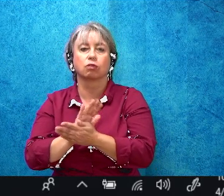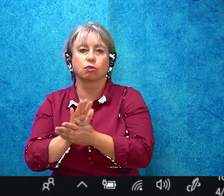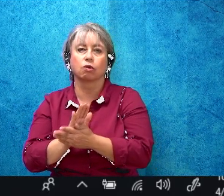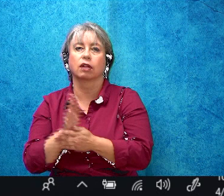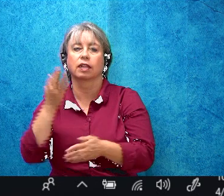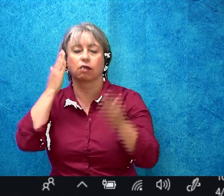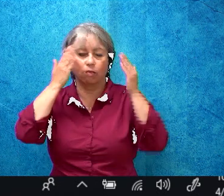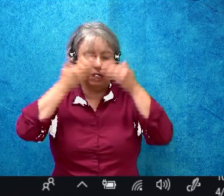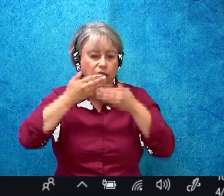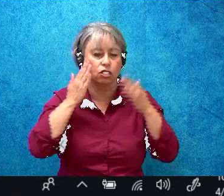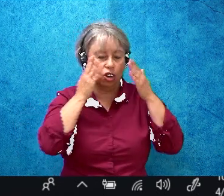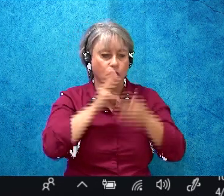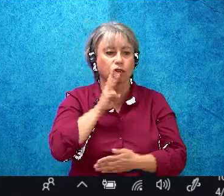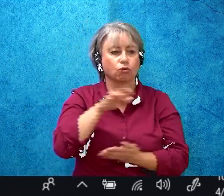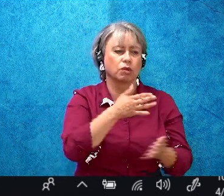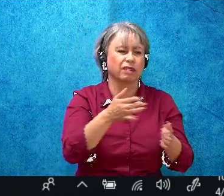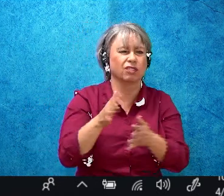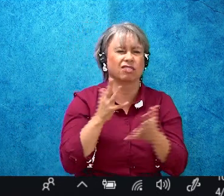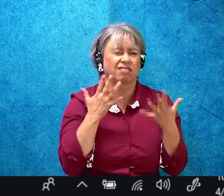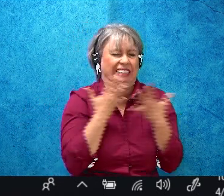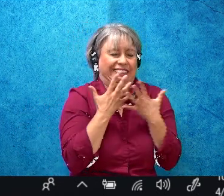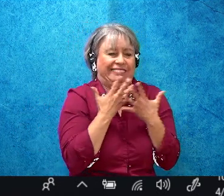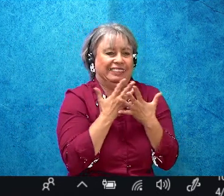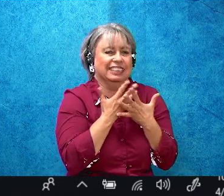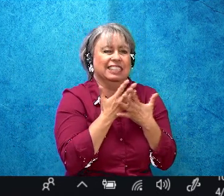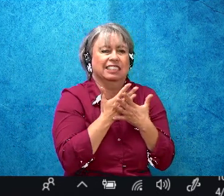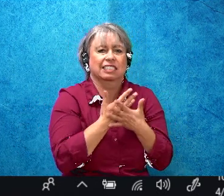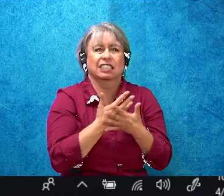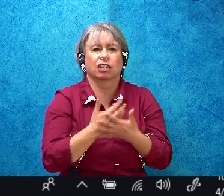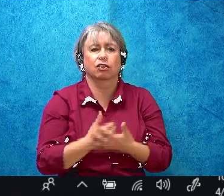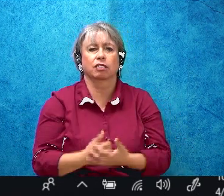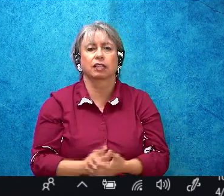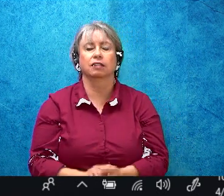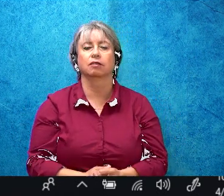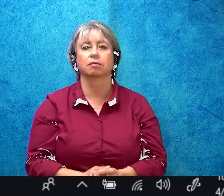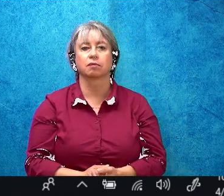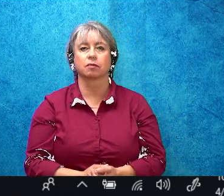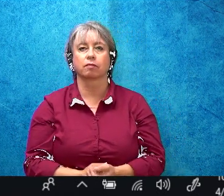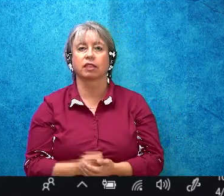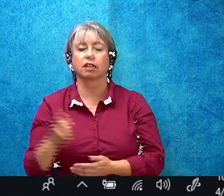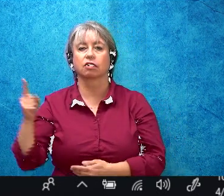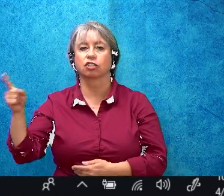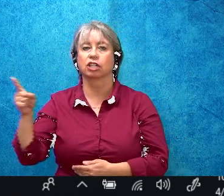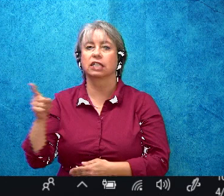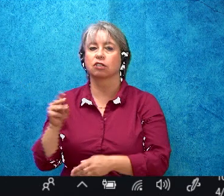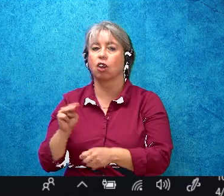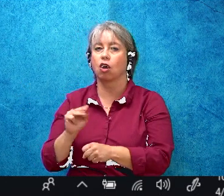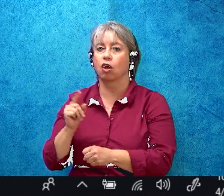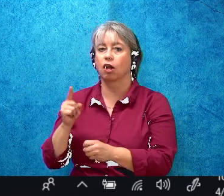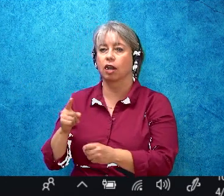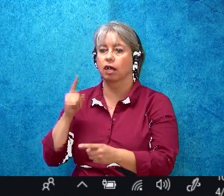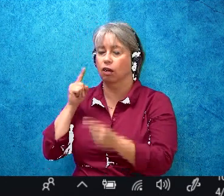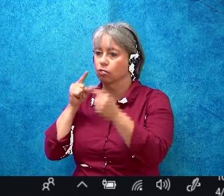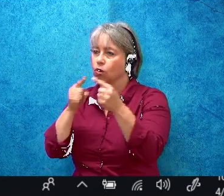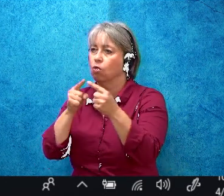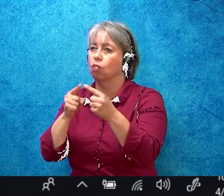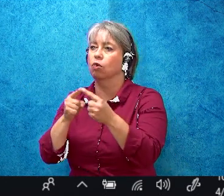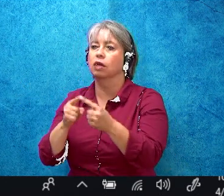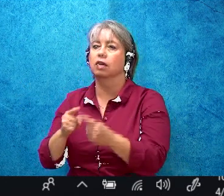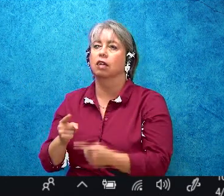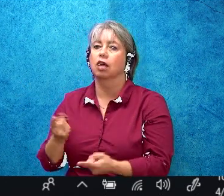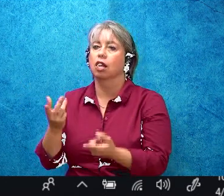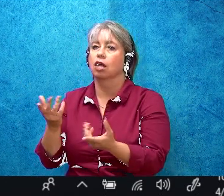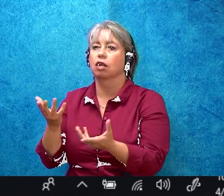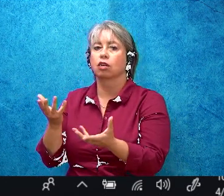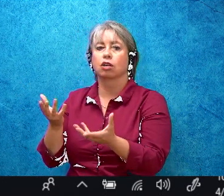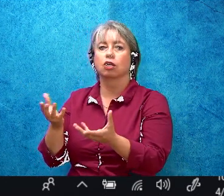and everything. It's pretty creepy. So you got to remember though, Psyche's on a mission. Okay, nobody wanted her before.